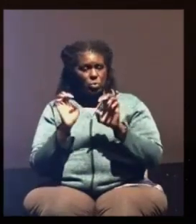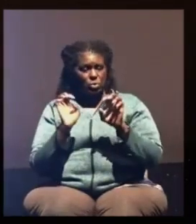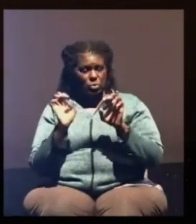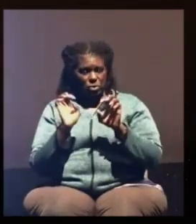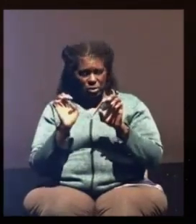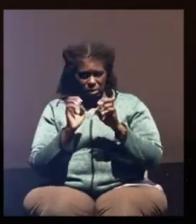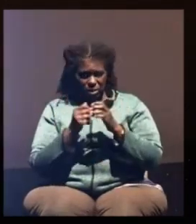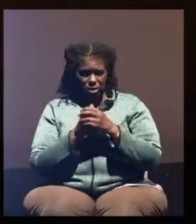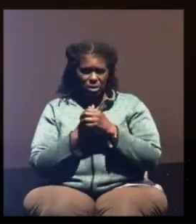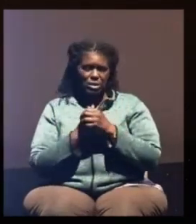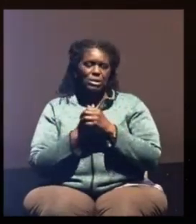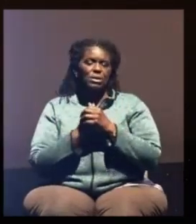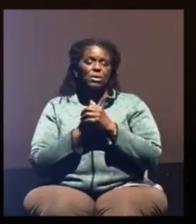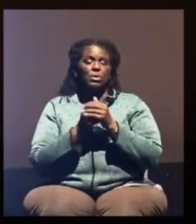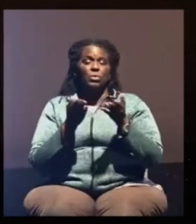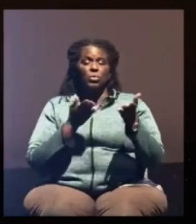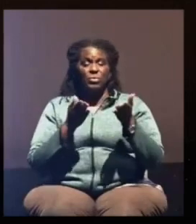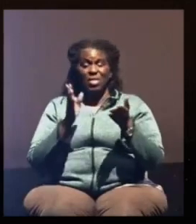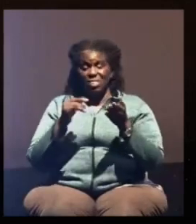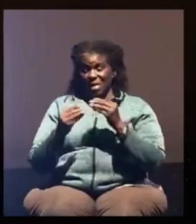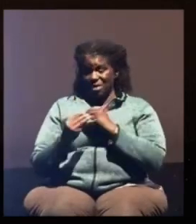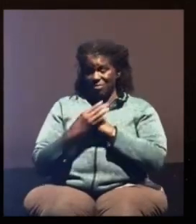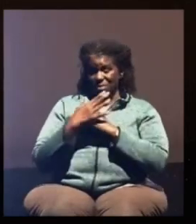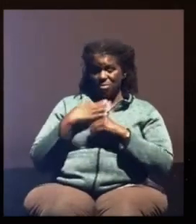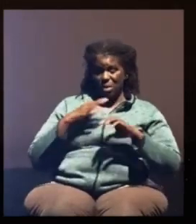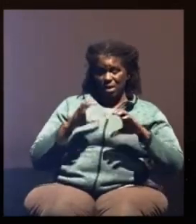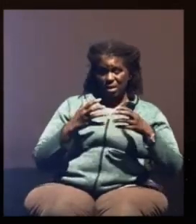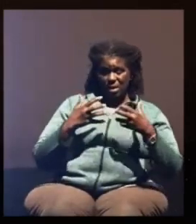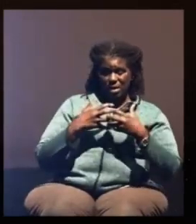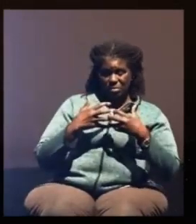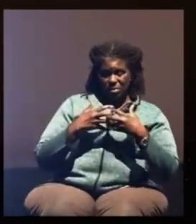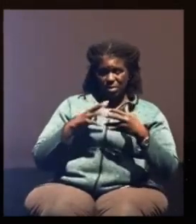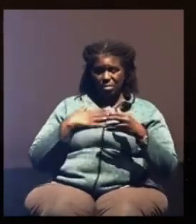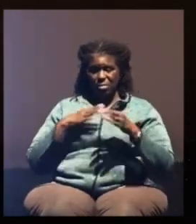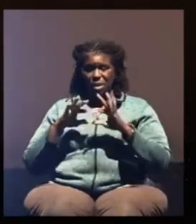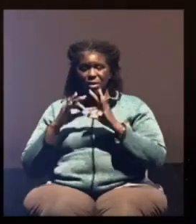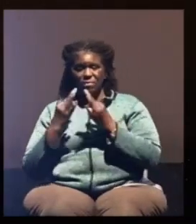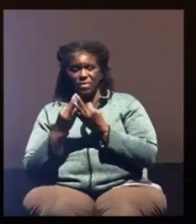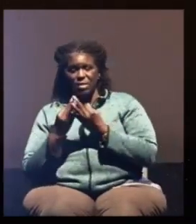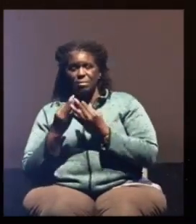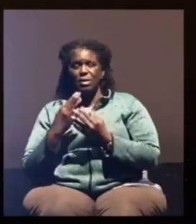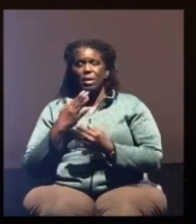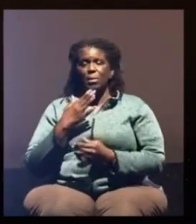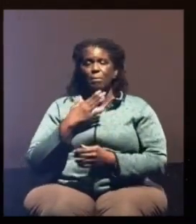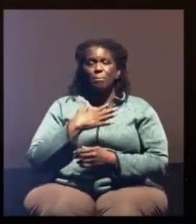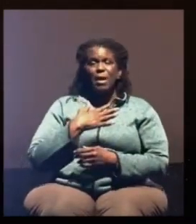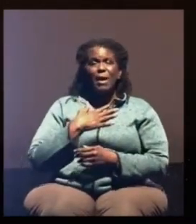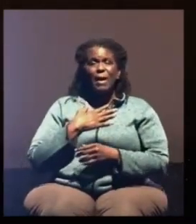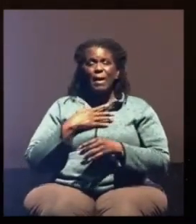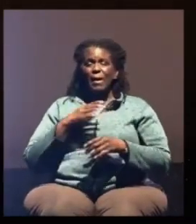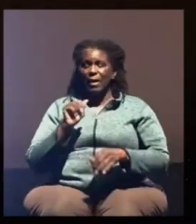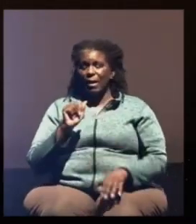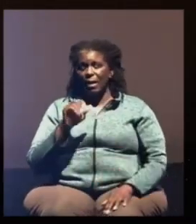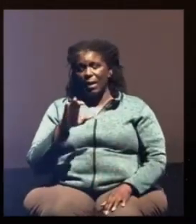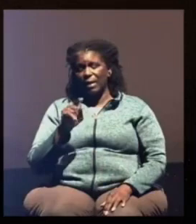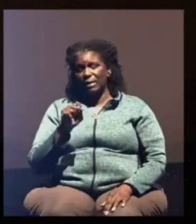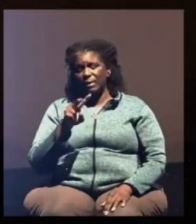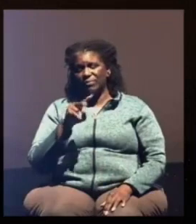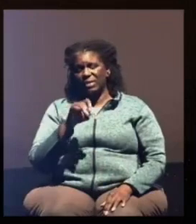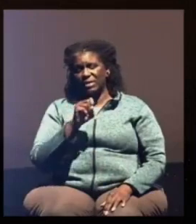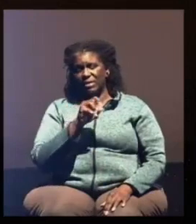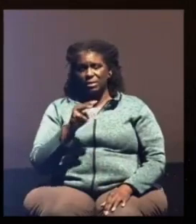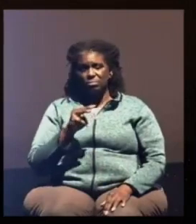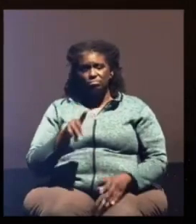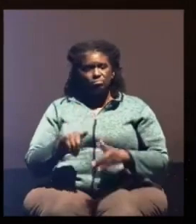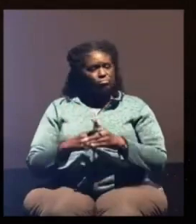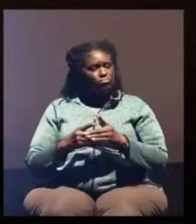my classmates and their families. My activism and social responsible light sparked for me that year. Along with